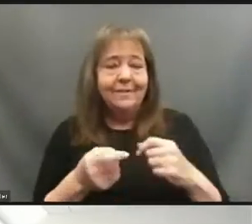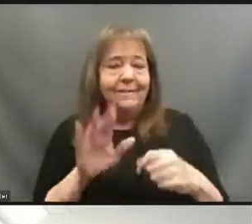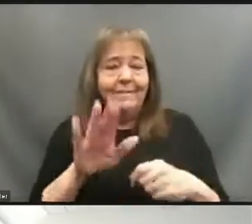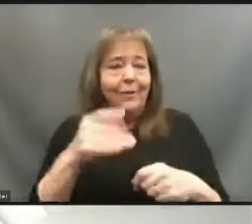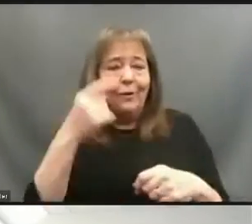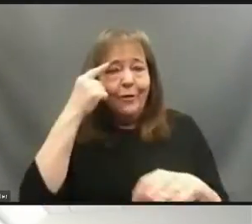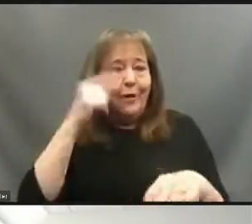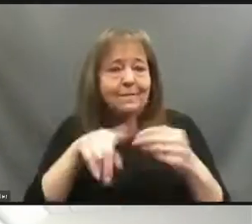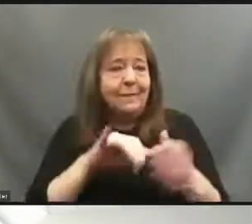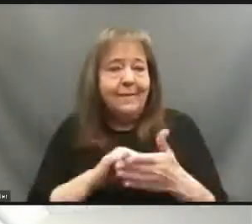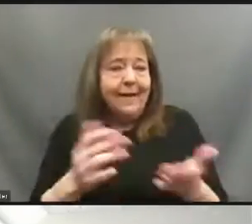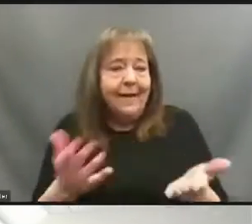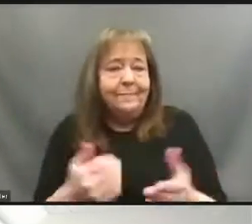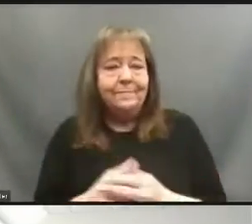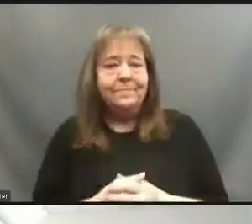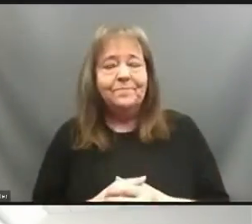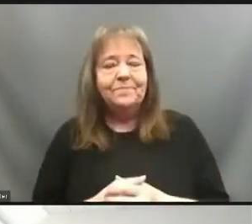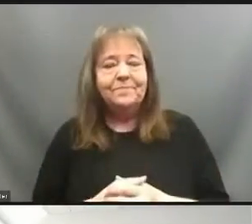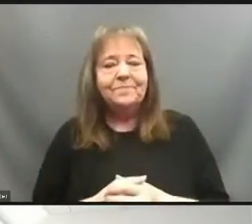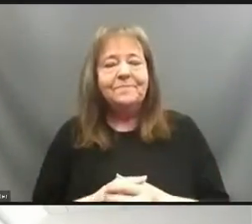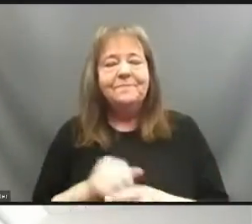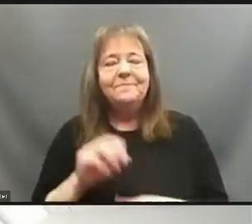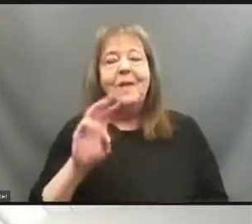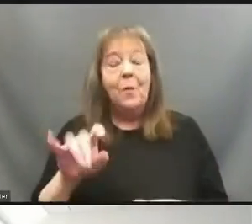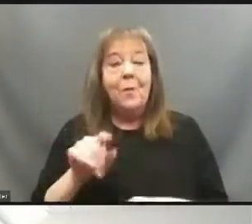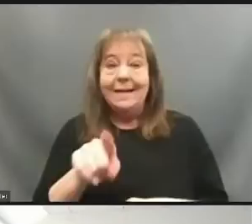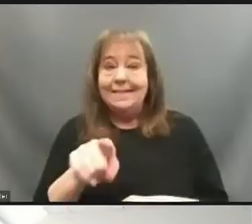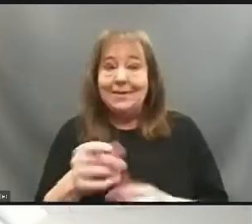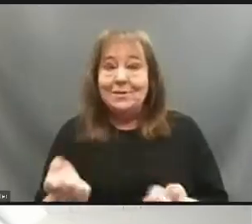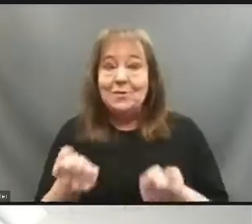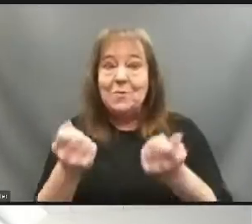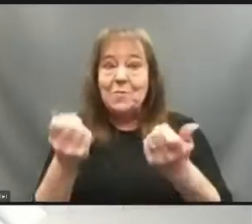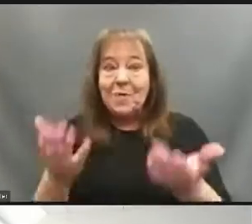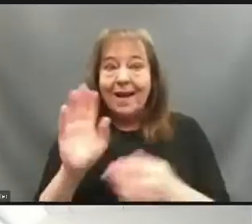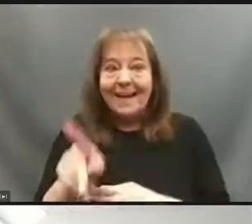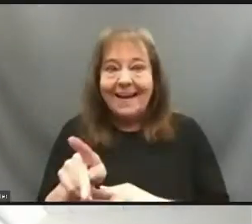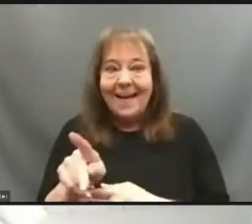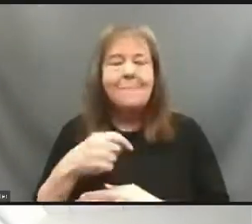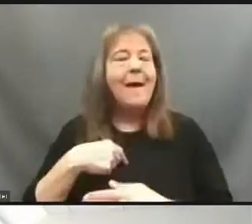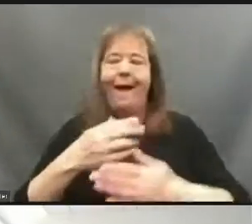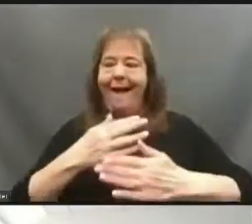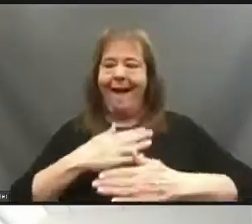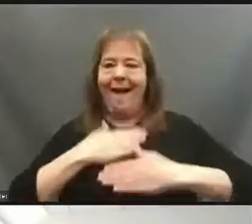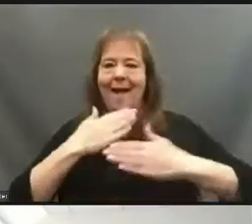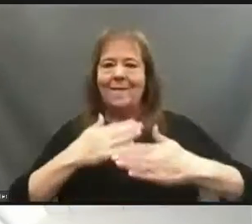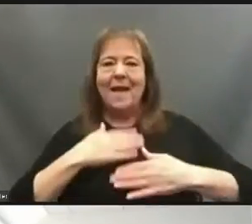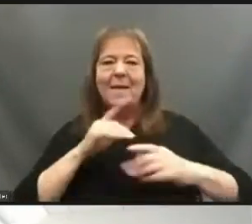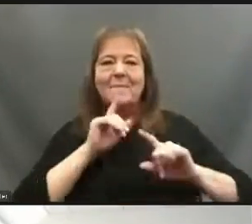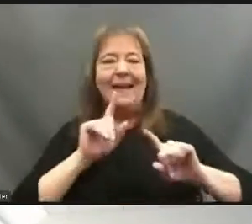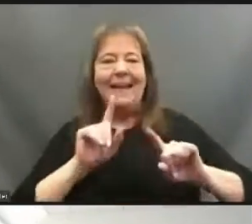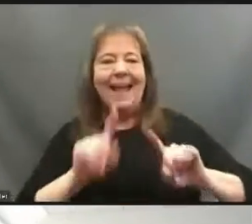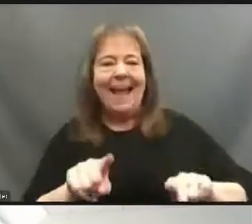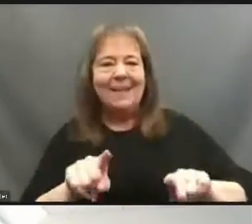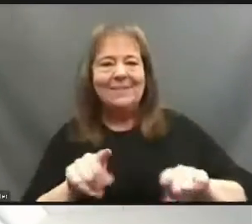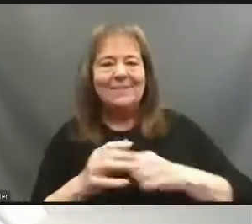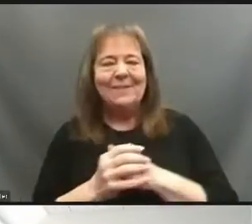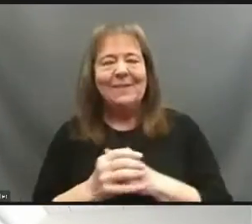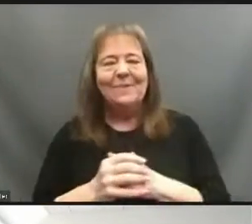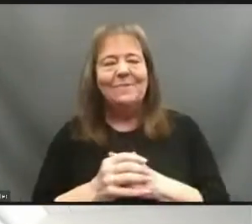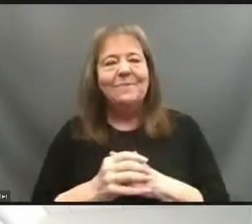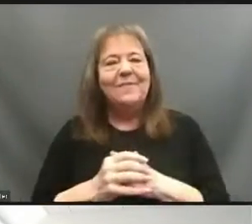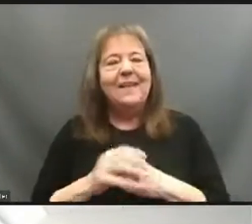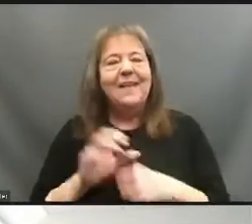this? Well, since you brought up the question, Michael, I'm going to be happy to provide some feedback on that.